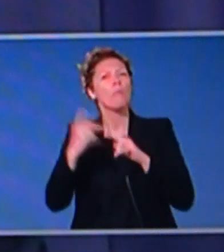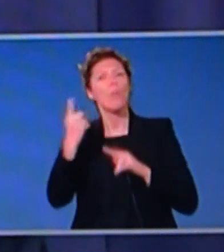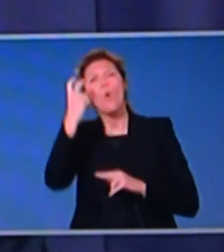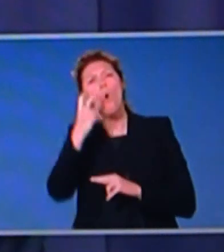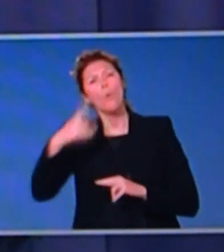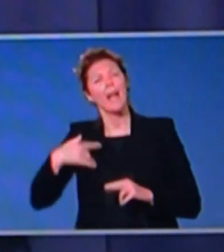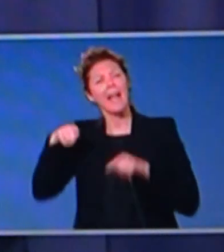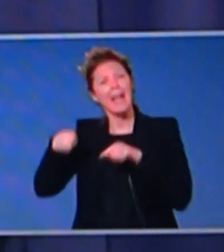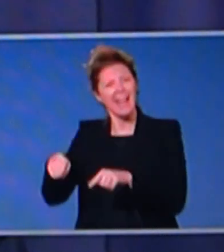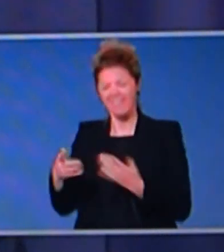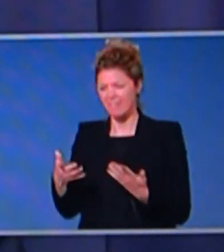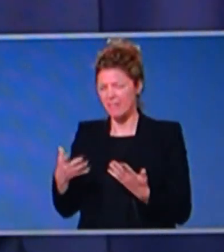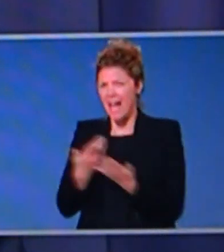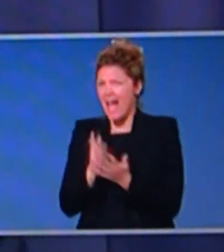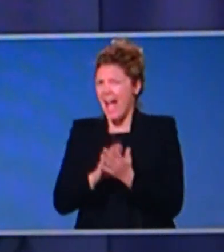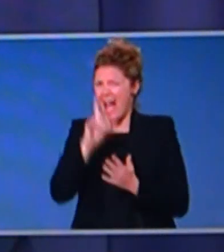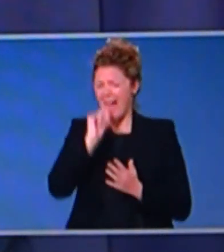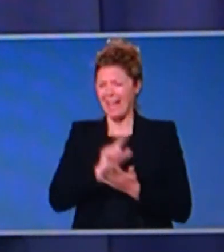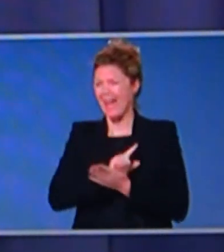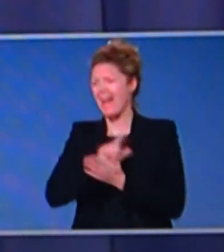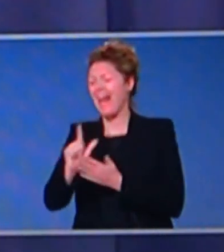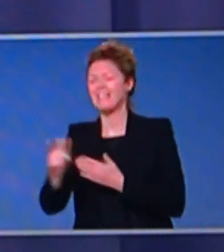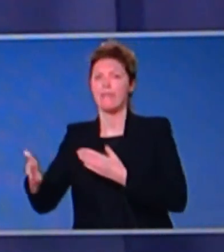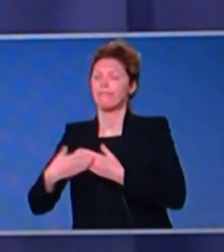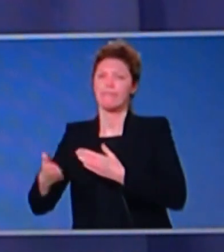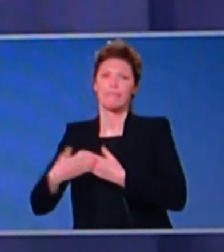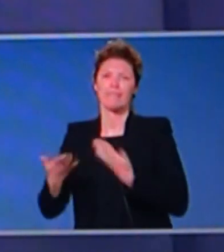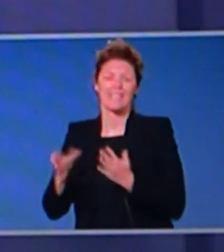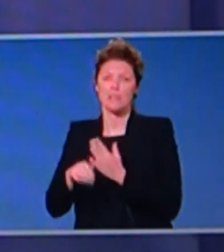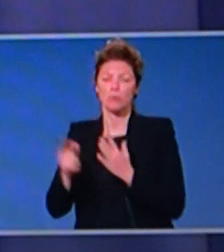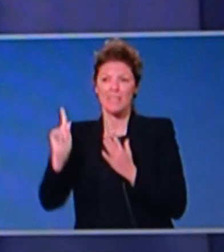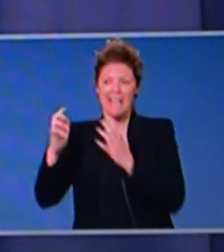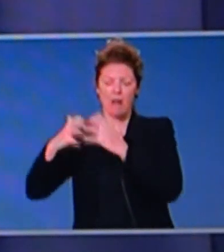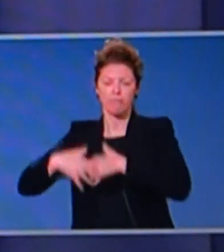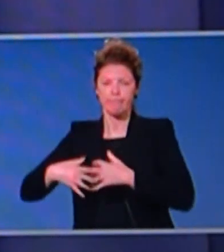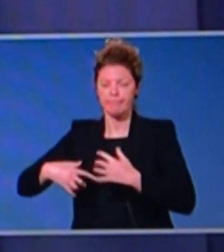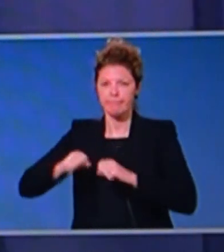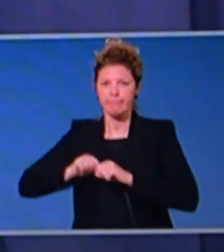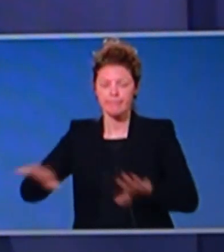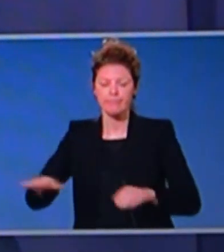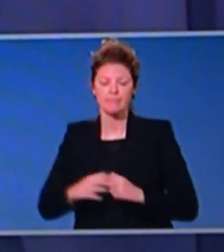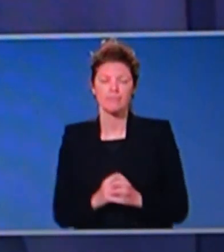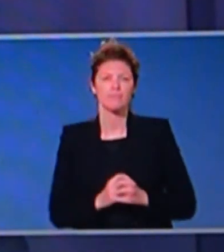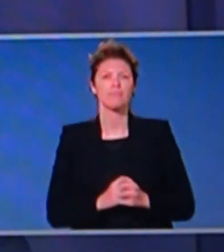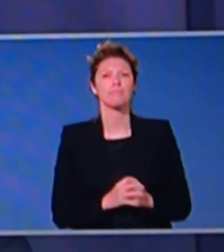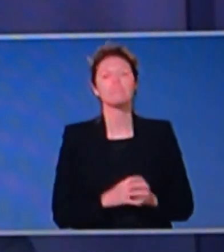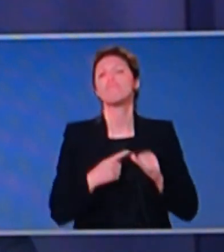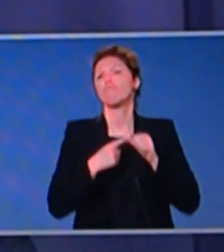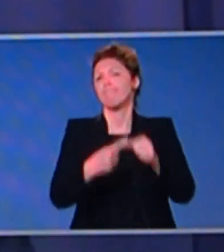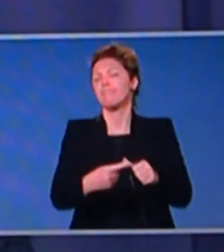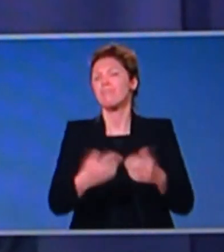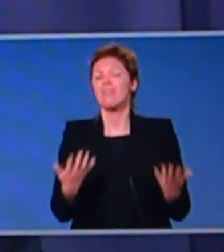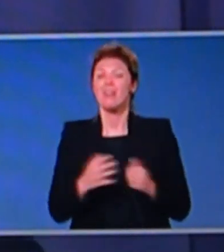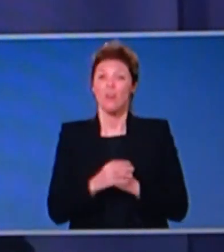government address those failings? Well, Tim, first of all, my first thoughts are with the families of the 12 residents who have passed